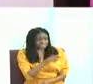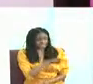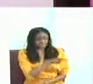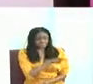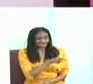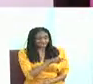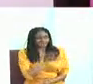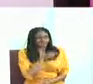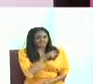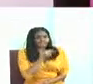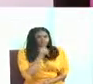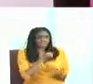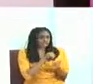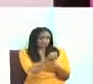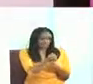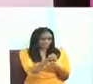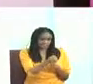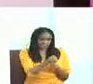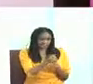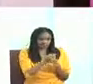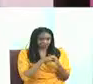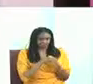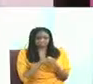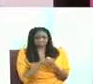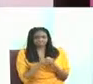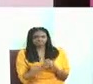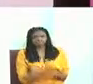they're not sober.